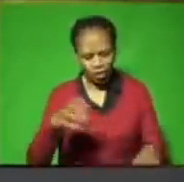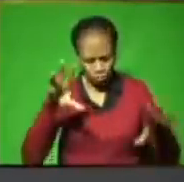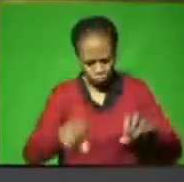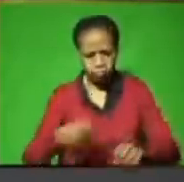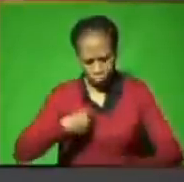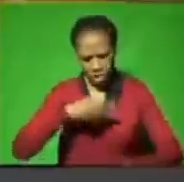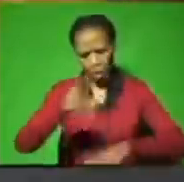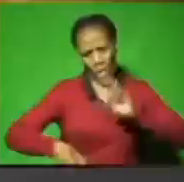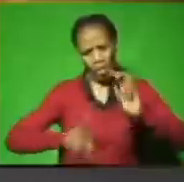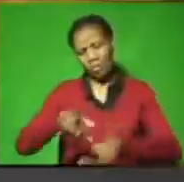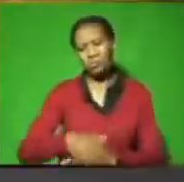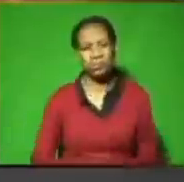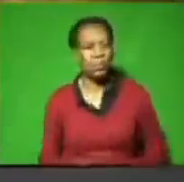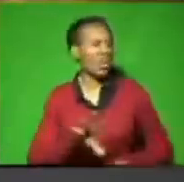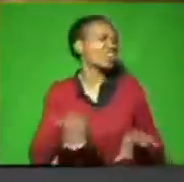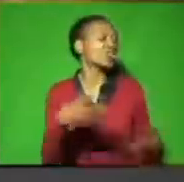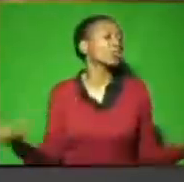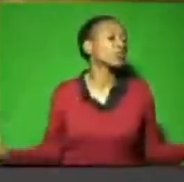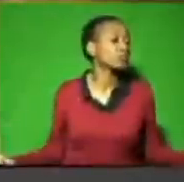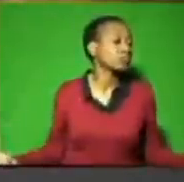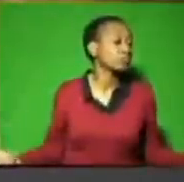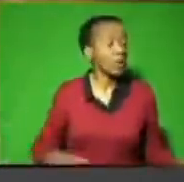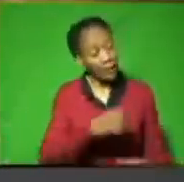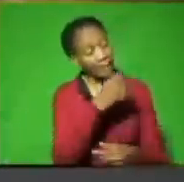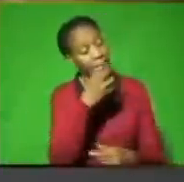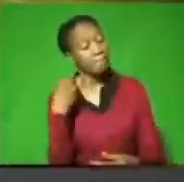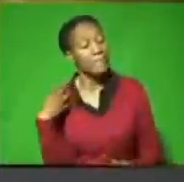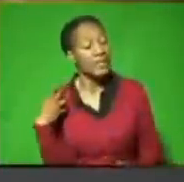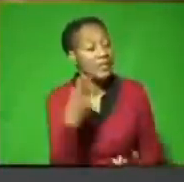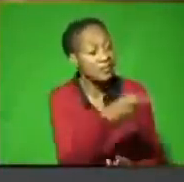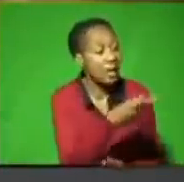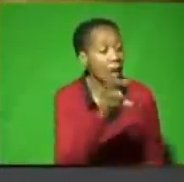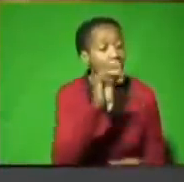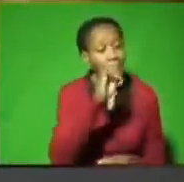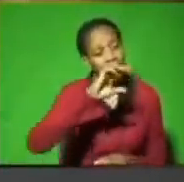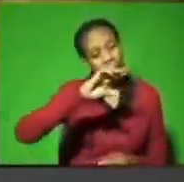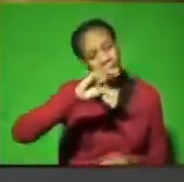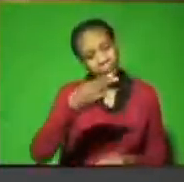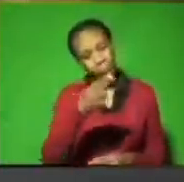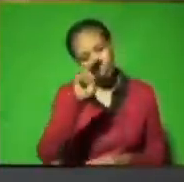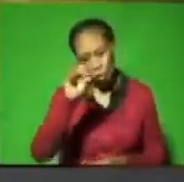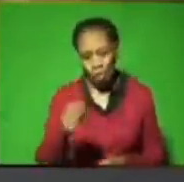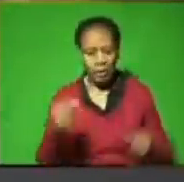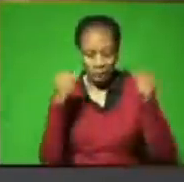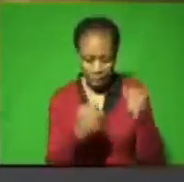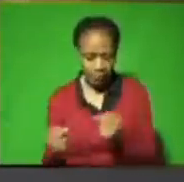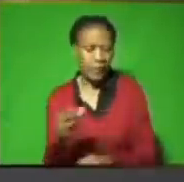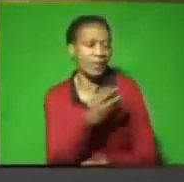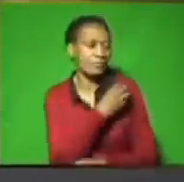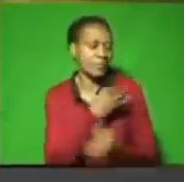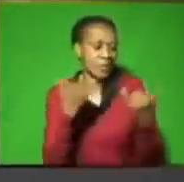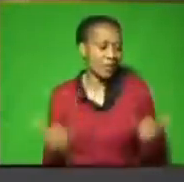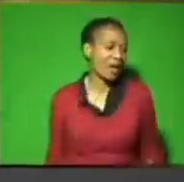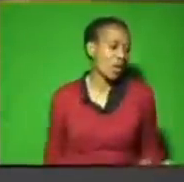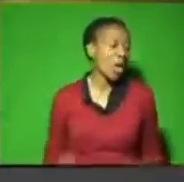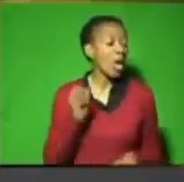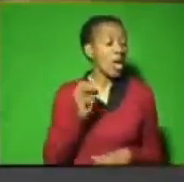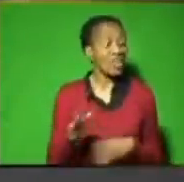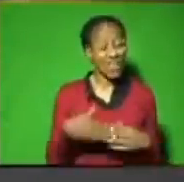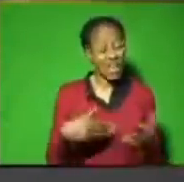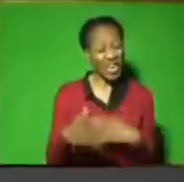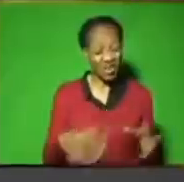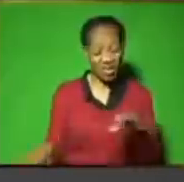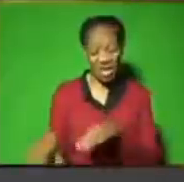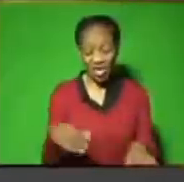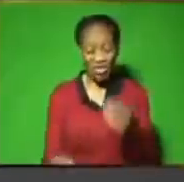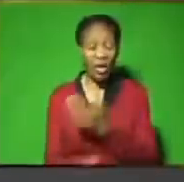taken. What action? Minister Senzo Mkhunu is still a minister. If there was any action, it